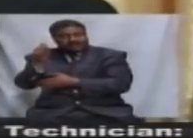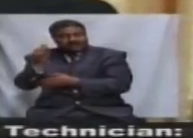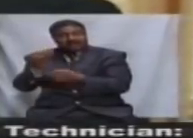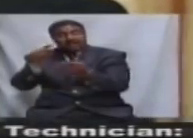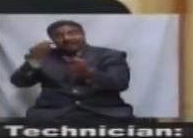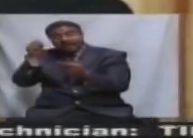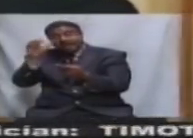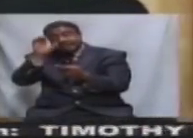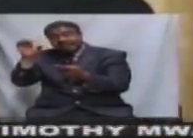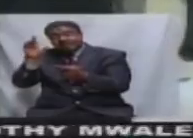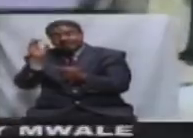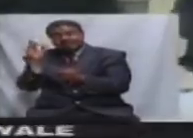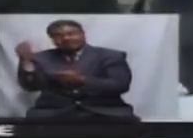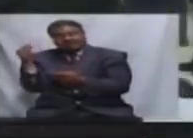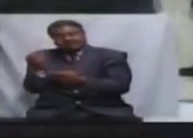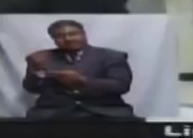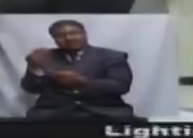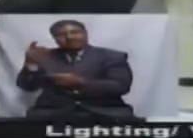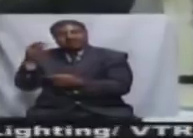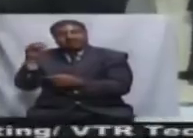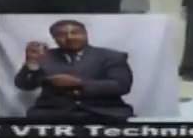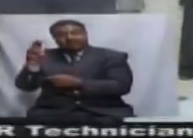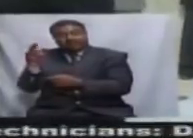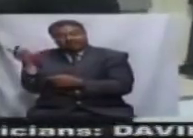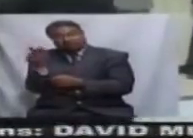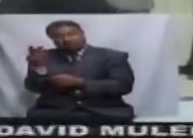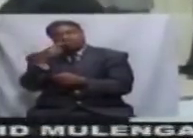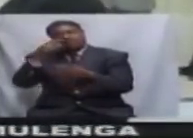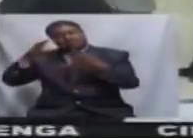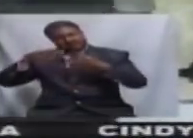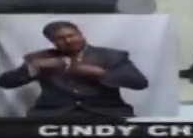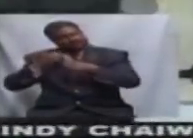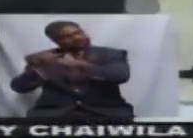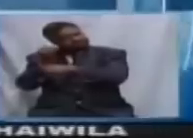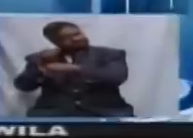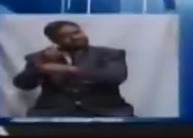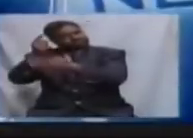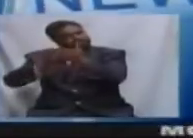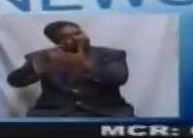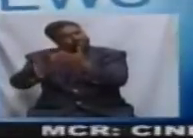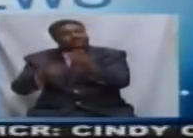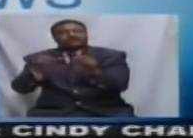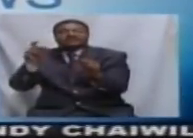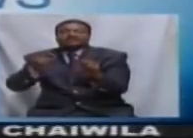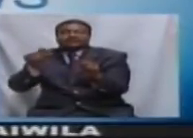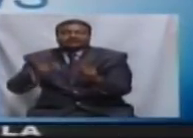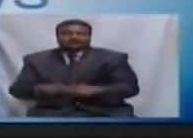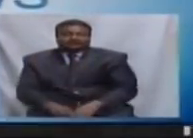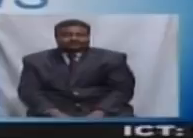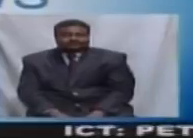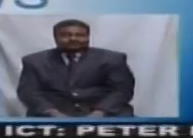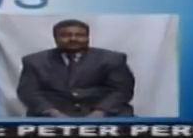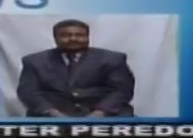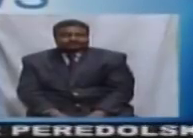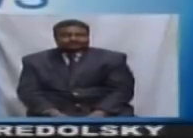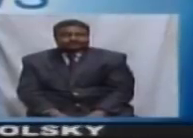stage, then you are lacking something significant in your production process. ZNBC management has also dispatched some of its